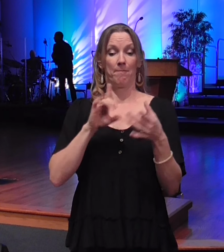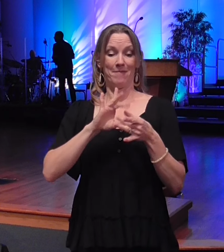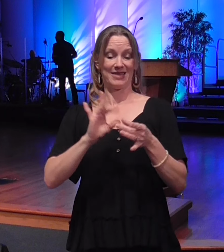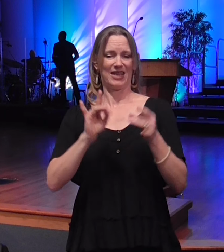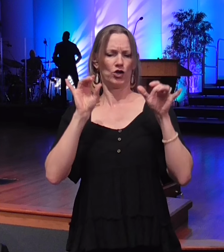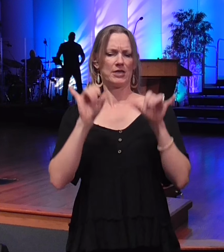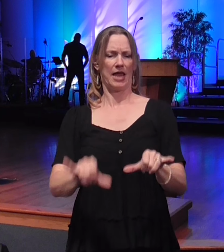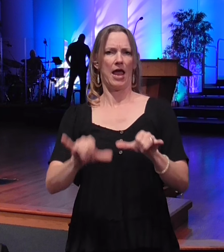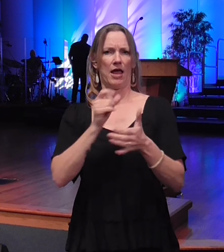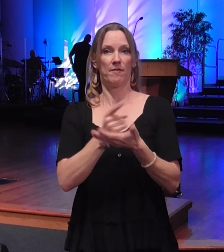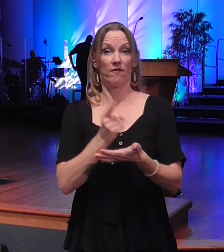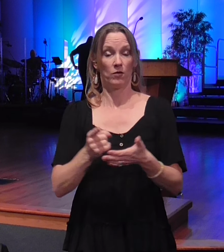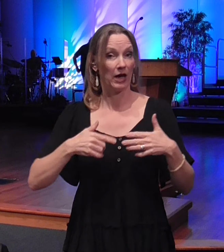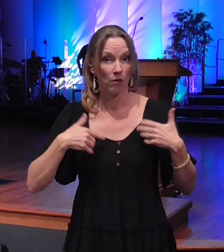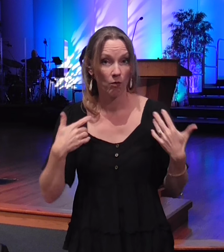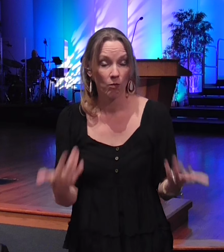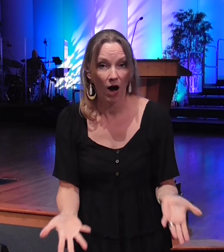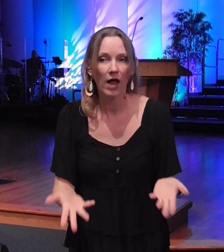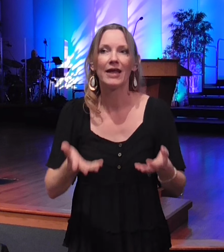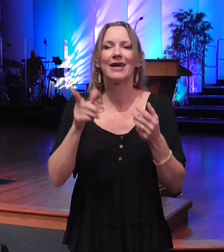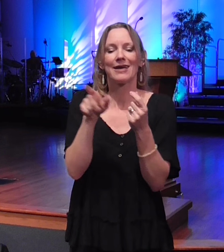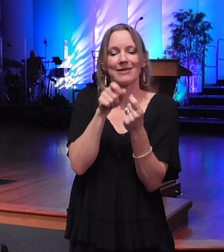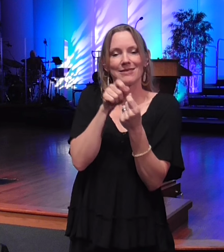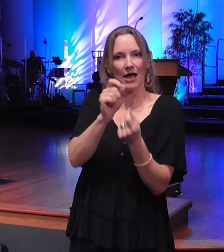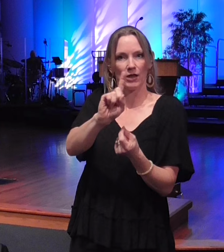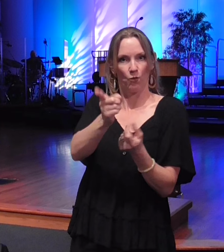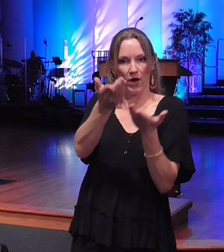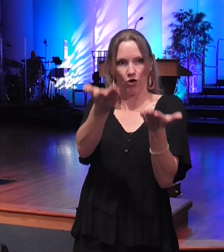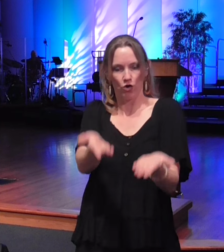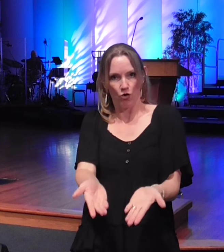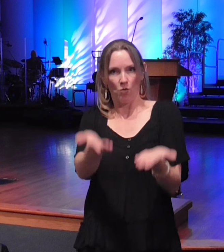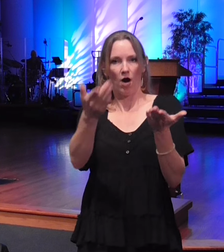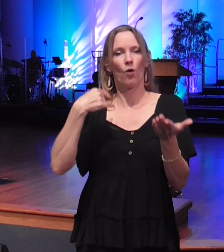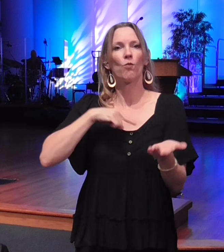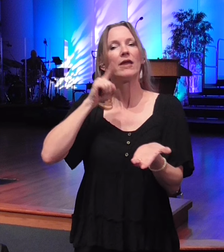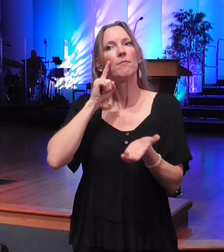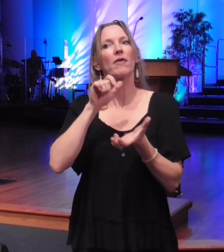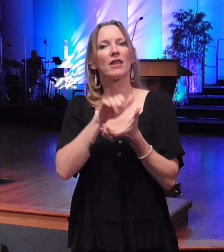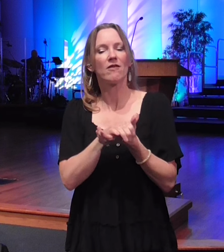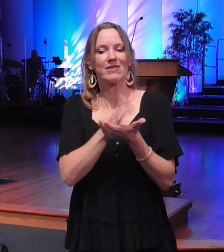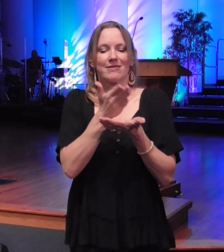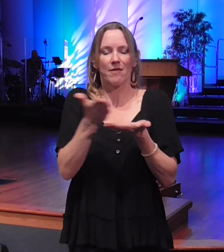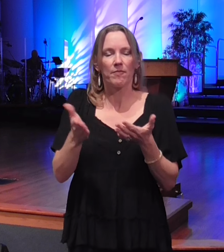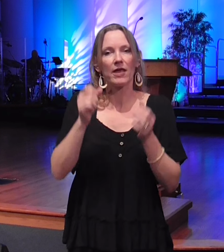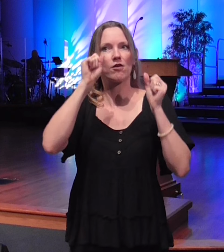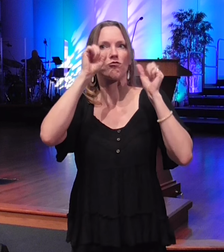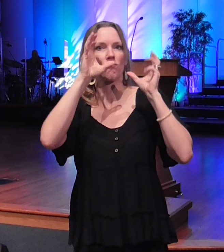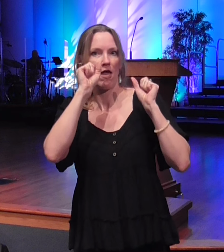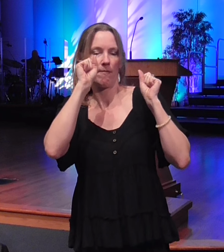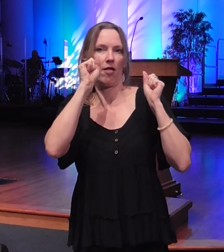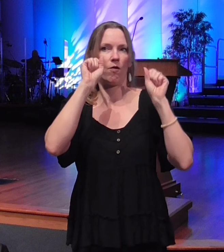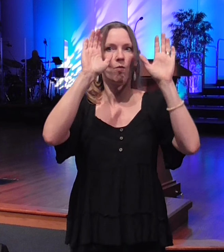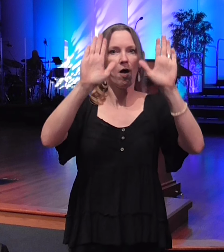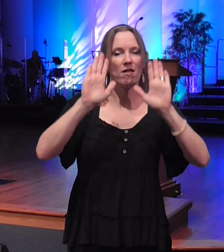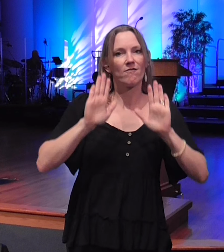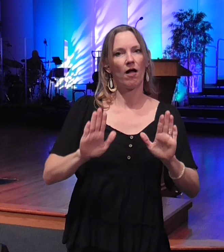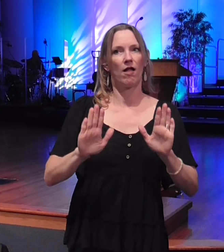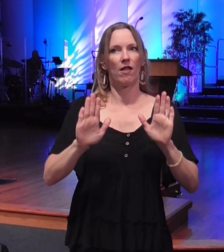same week after week, and that is that right where you are, we believe that something incredibly